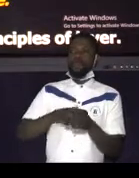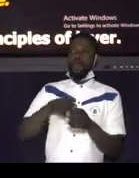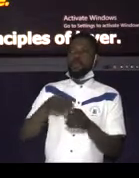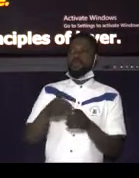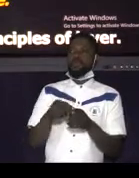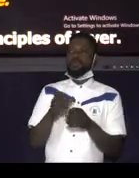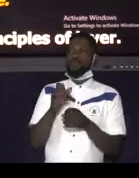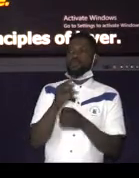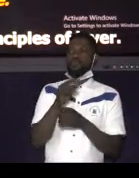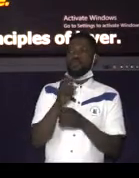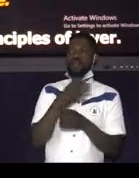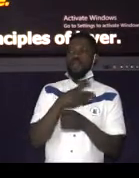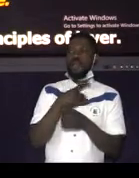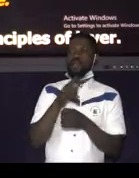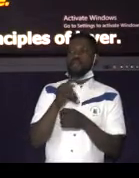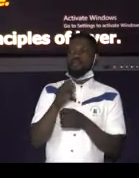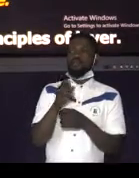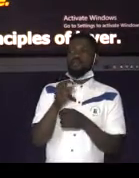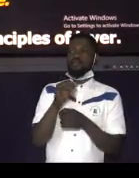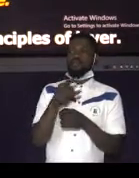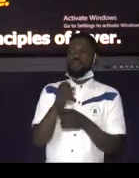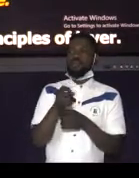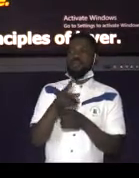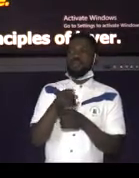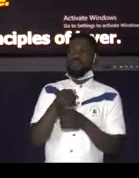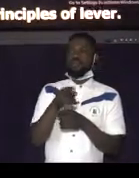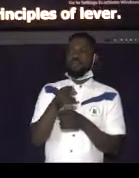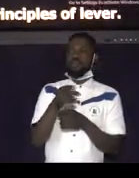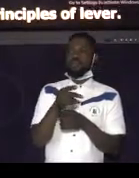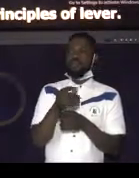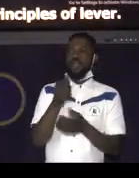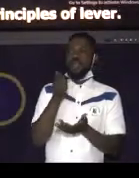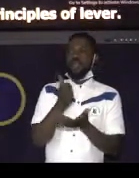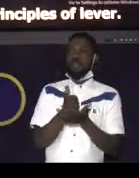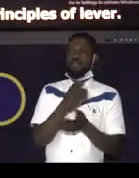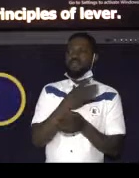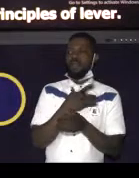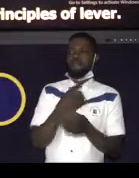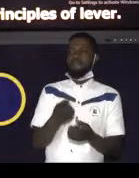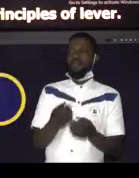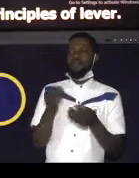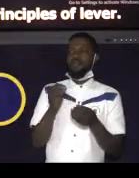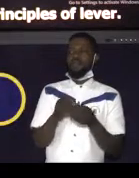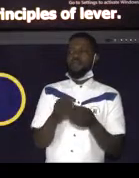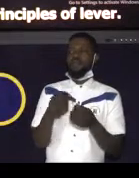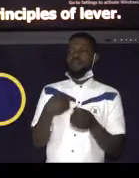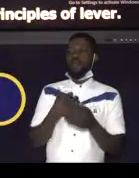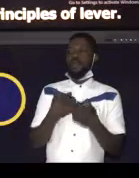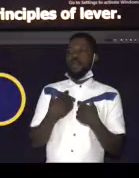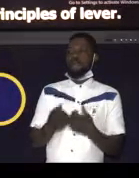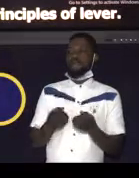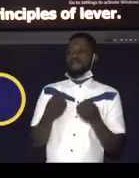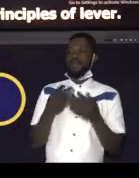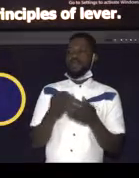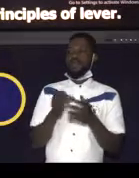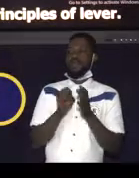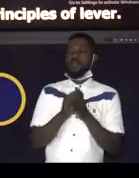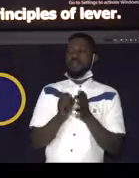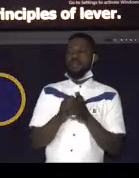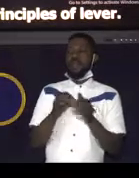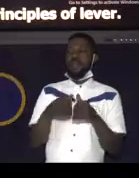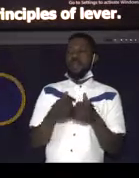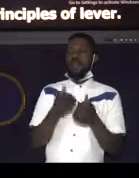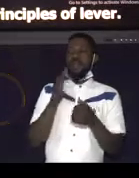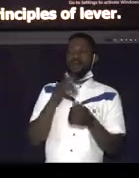openers, tweezers and tongs, scissors, staplers, and many more. We have many examples How will you